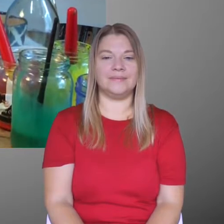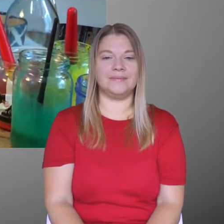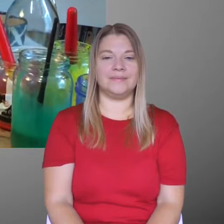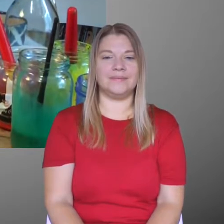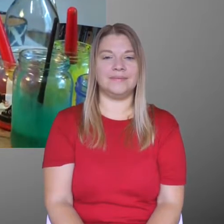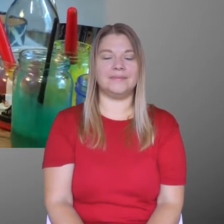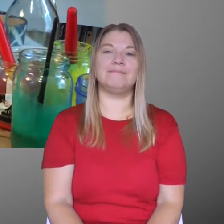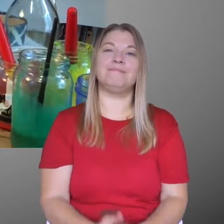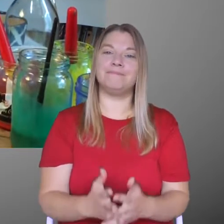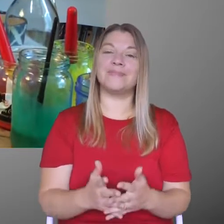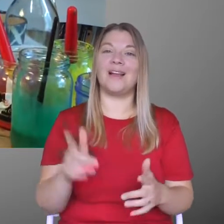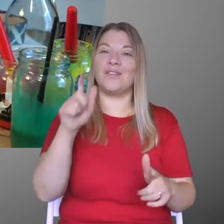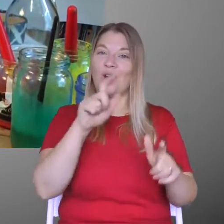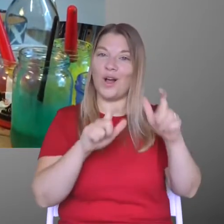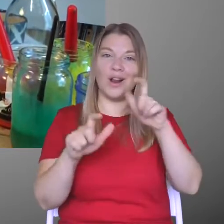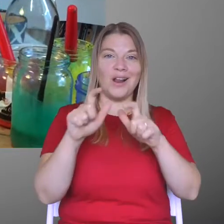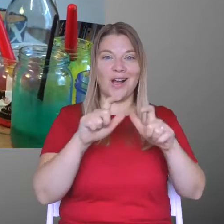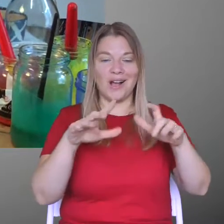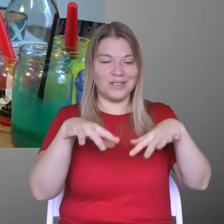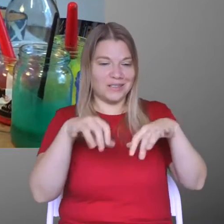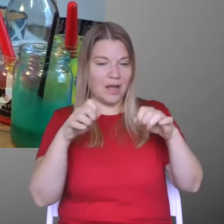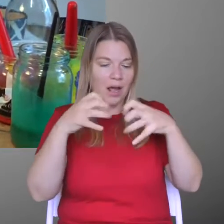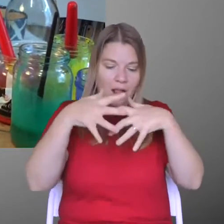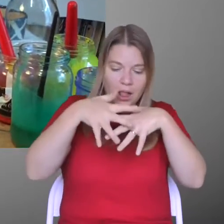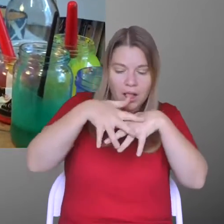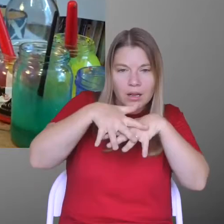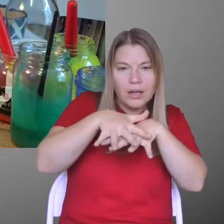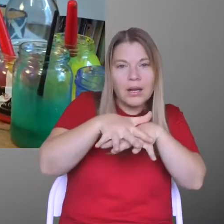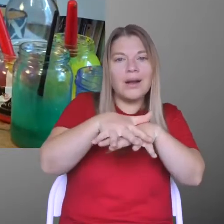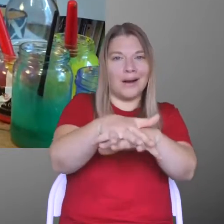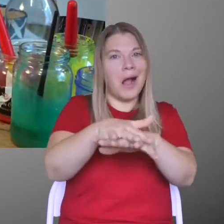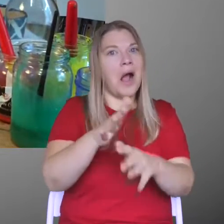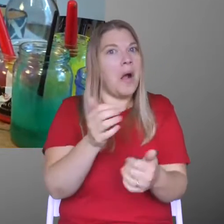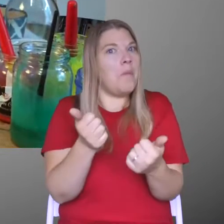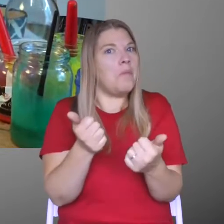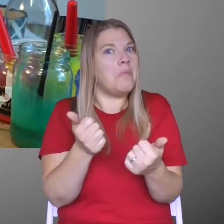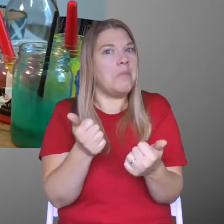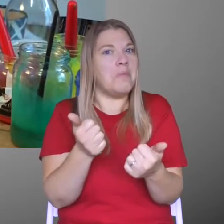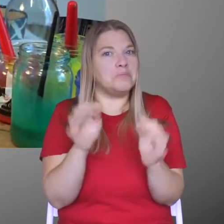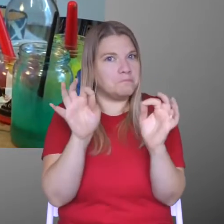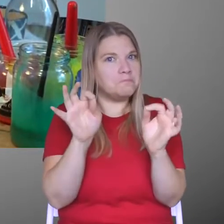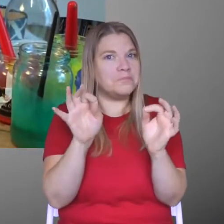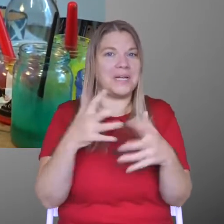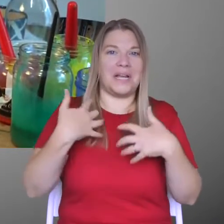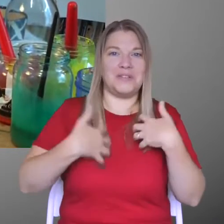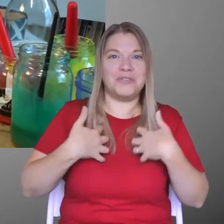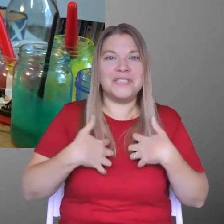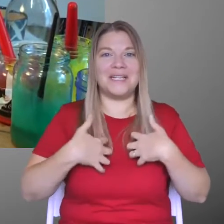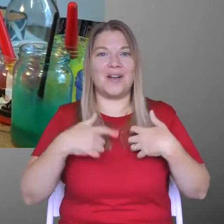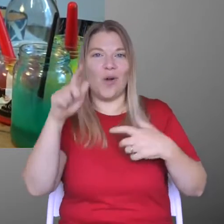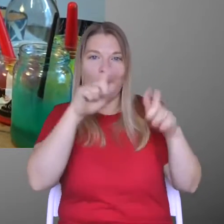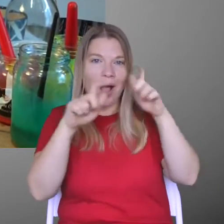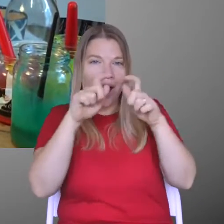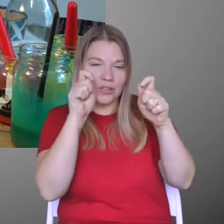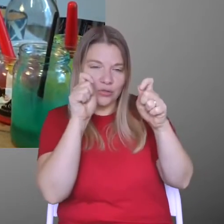And the colours start to merge and bleed into each other, and that's a good thing, that you get all sorts of interesting shades. I'm going to turn